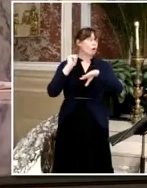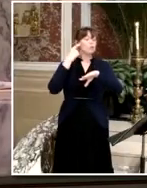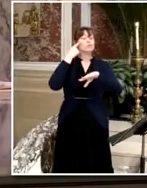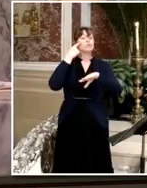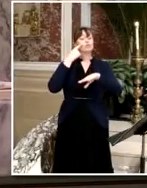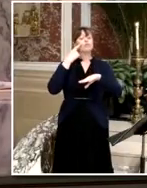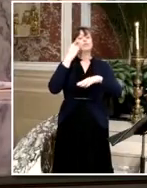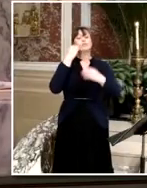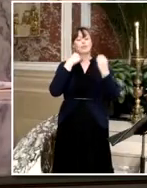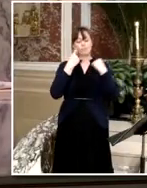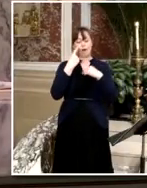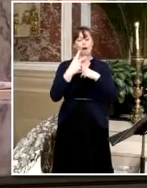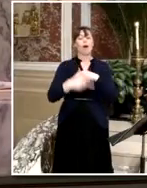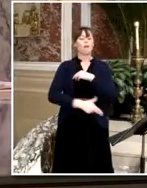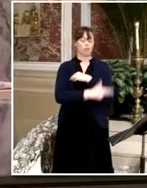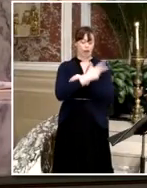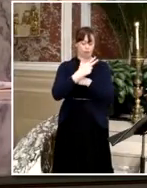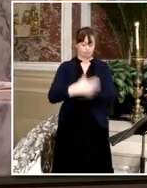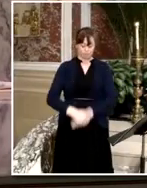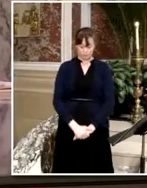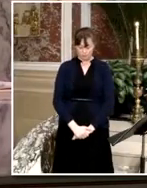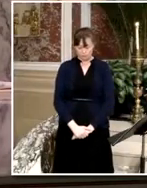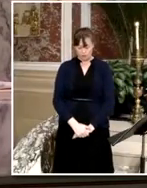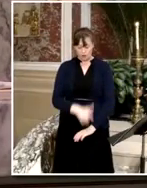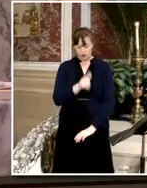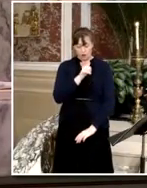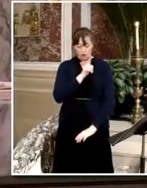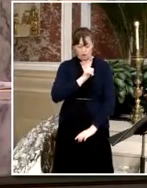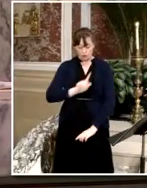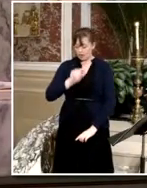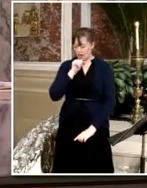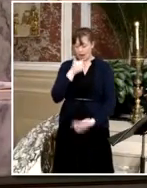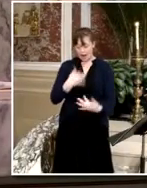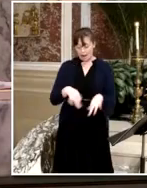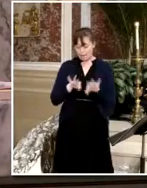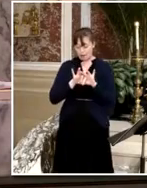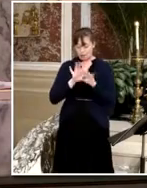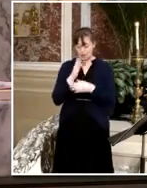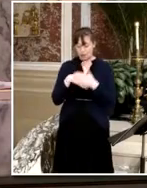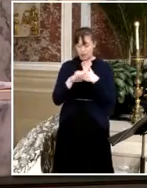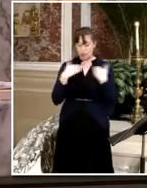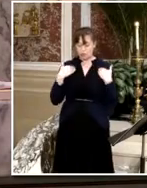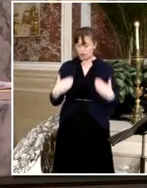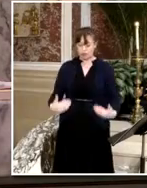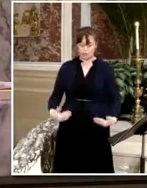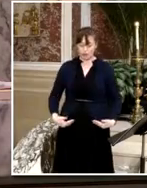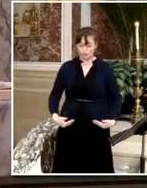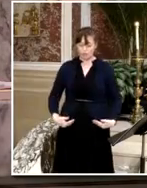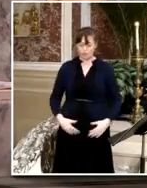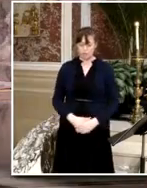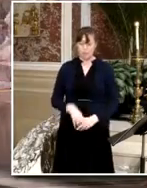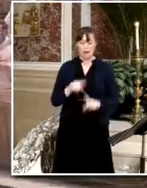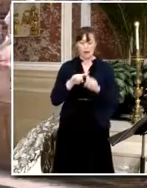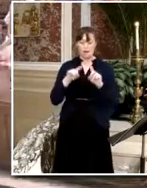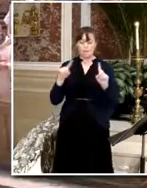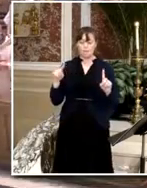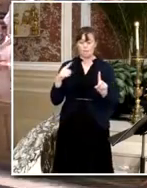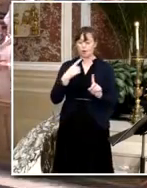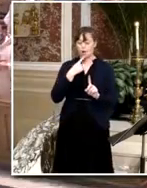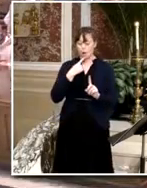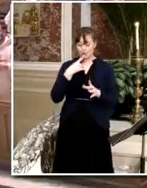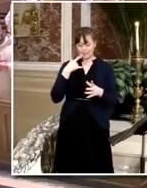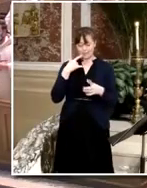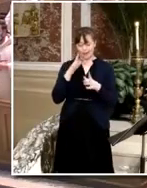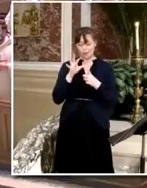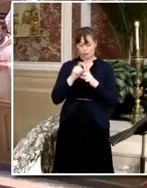called to the supper of the Lamb. Lord, I am not worthy that you should enter under my roof, but